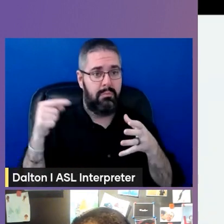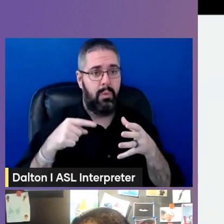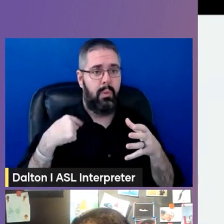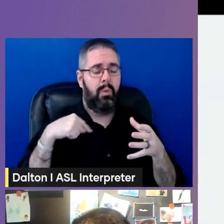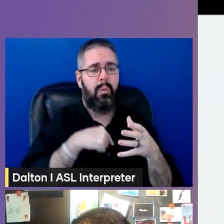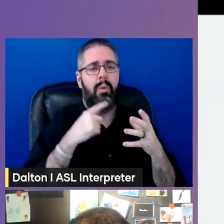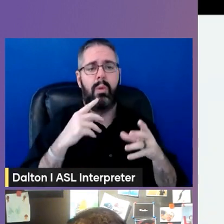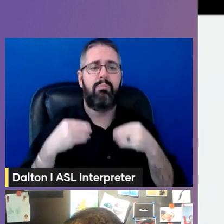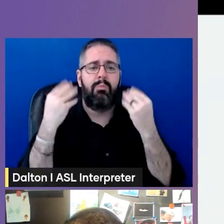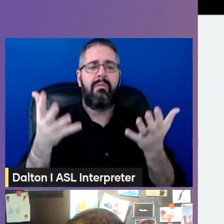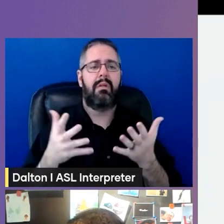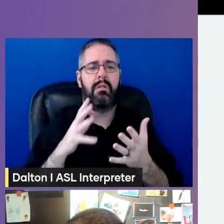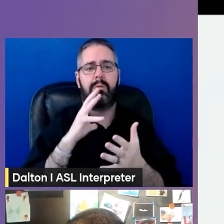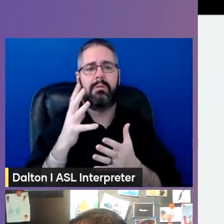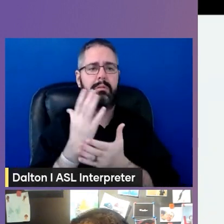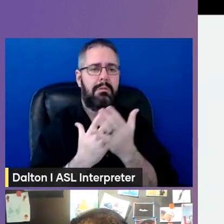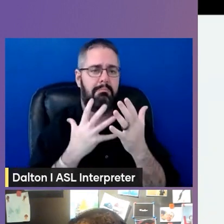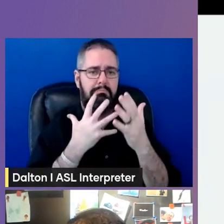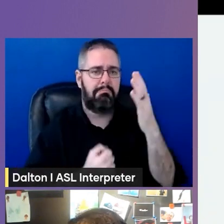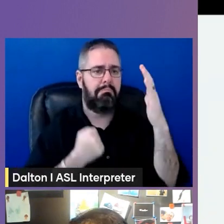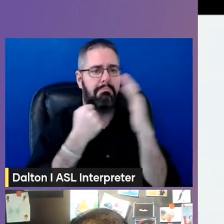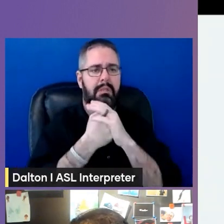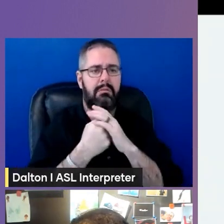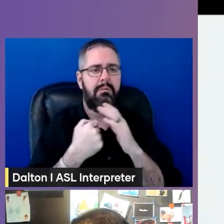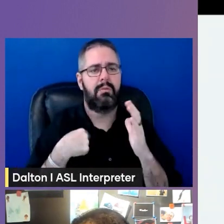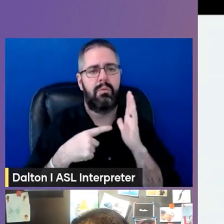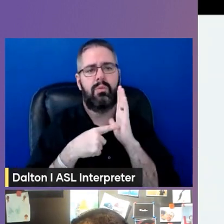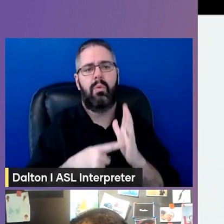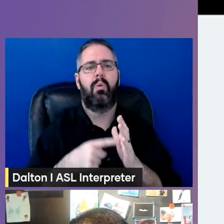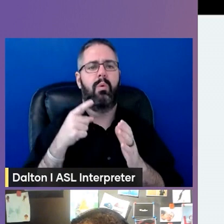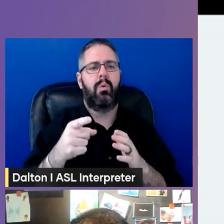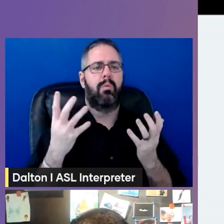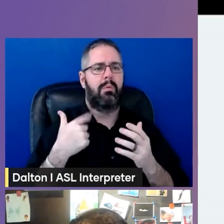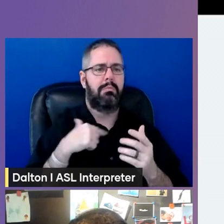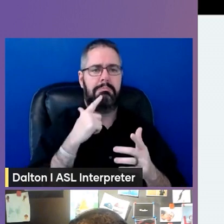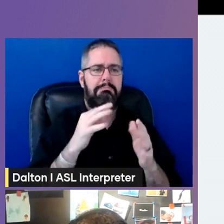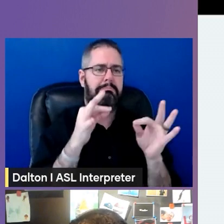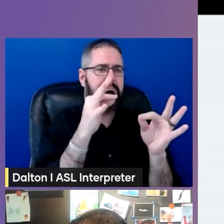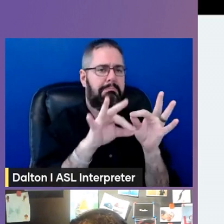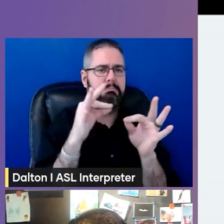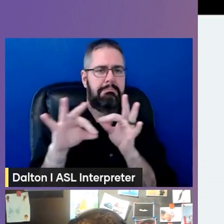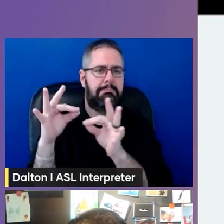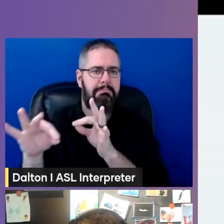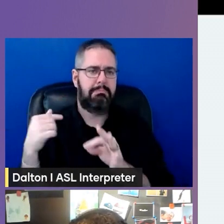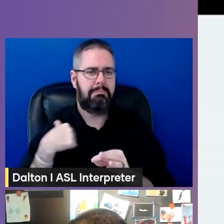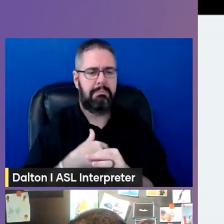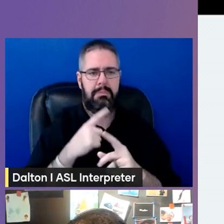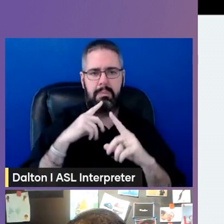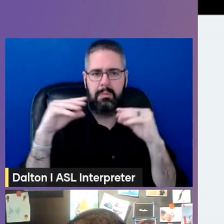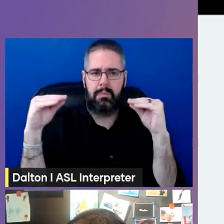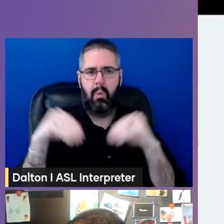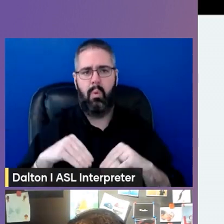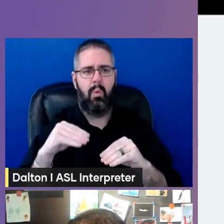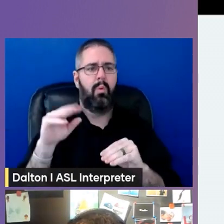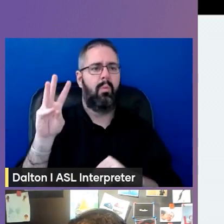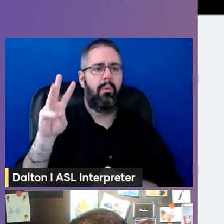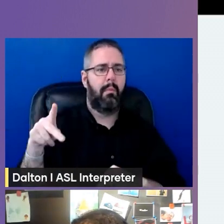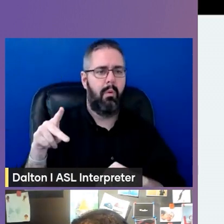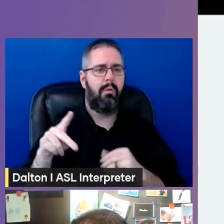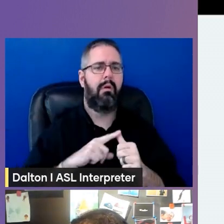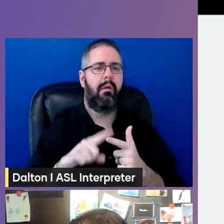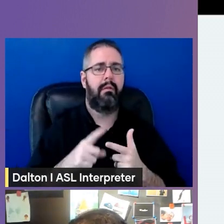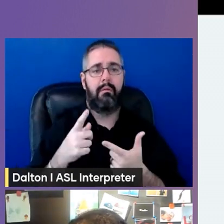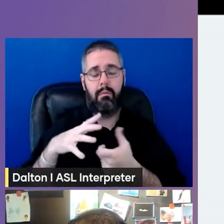provided with some Mac, so we'll show here how to do it. It's as simple as a brew install Waypoint, and then when you run it